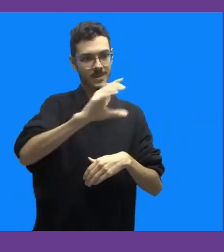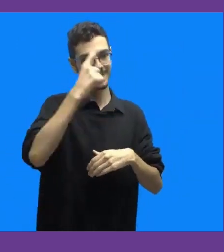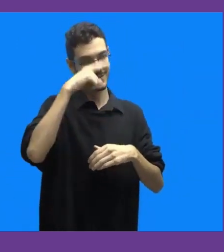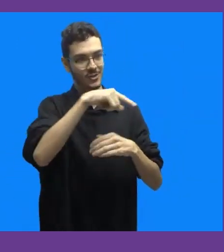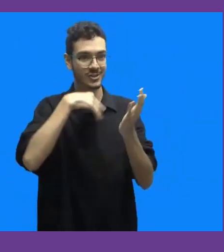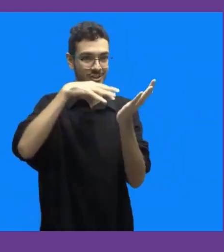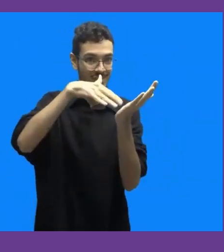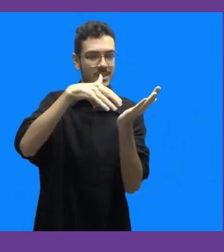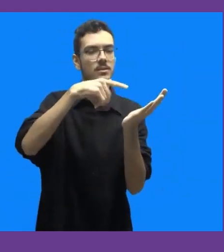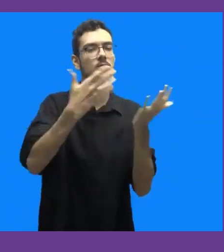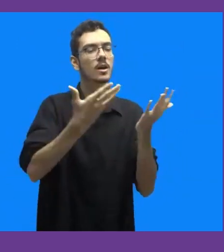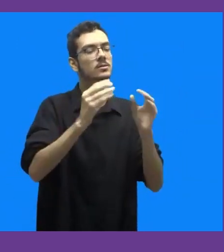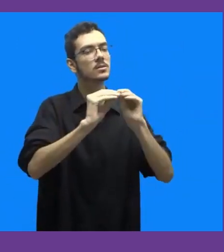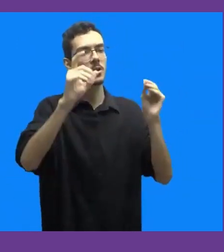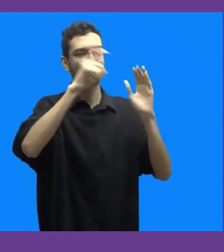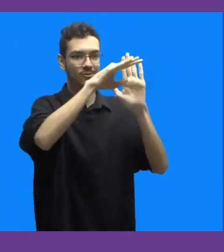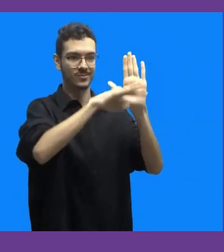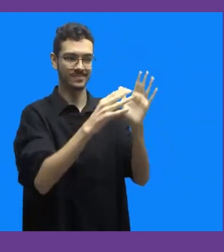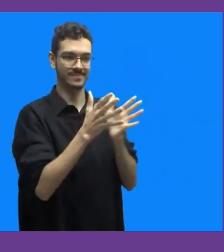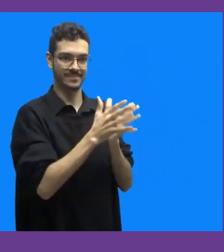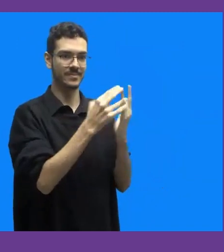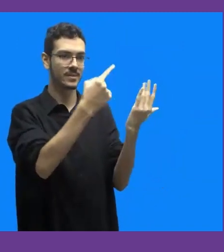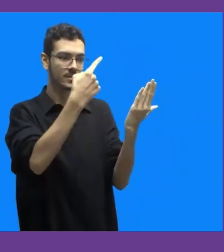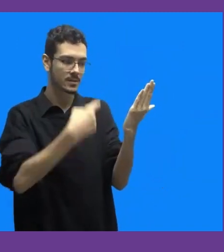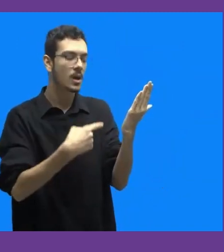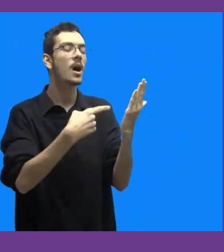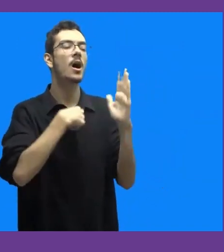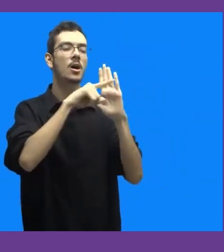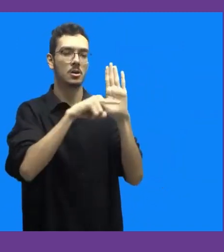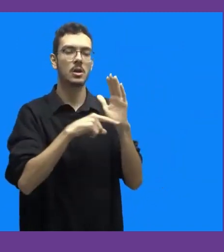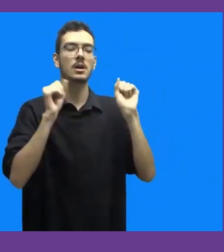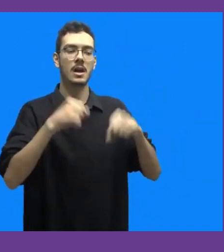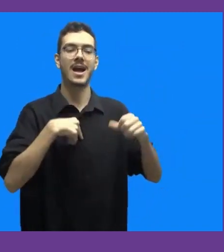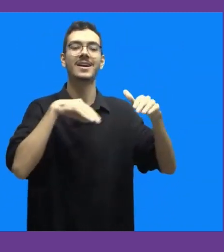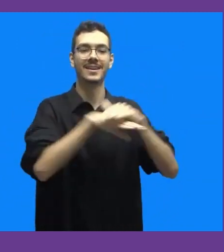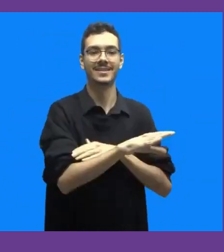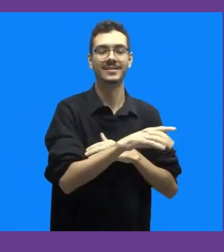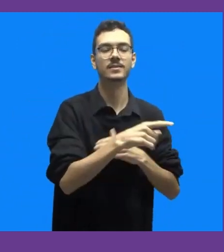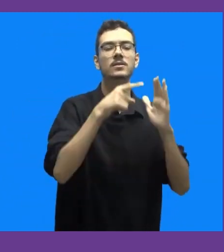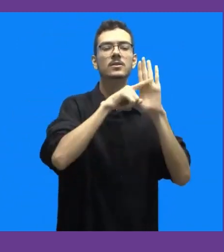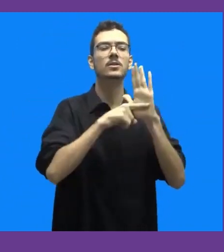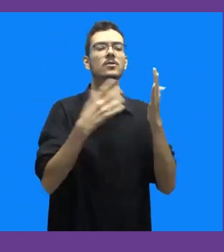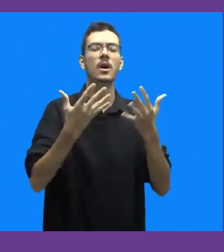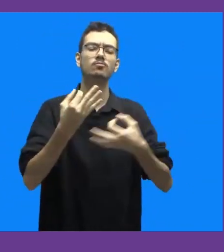regarding different aspects, they showed what they have. And that was really a very good thing, because students could make